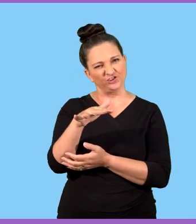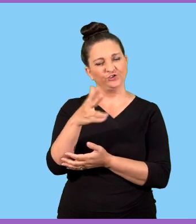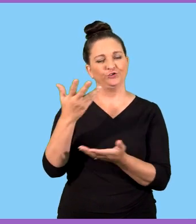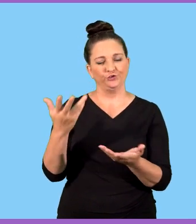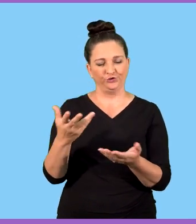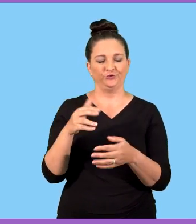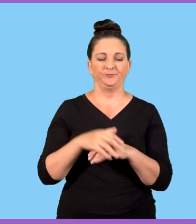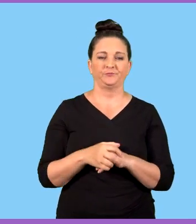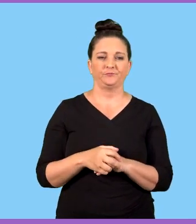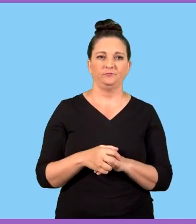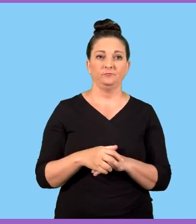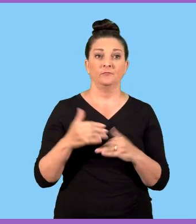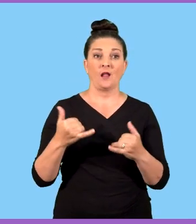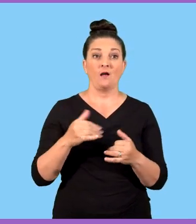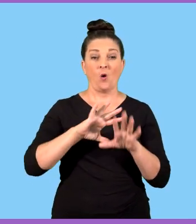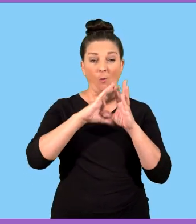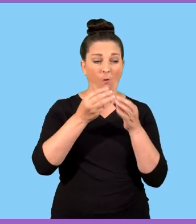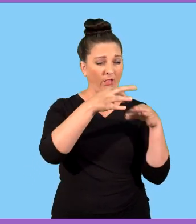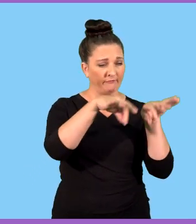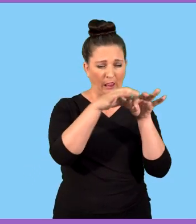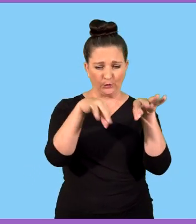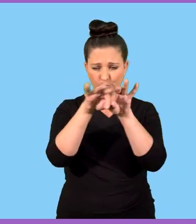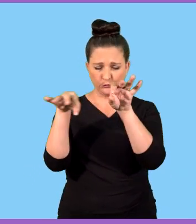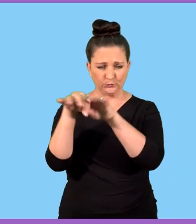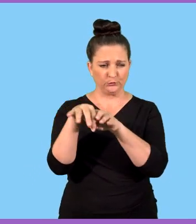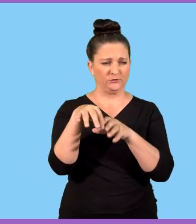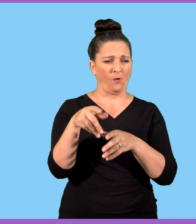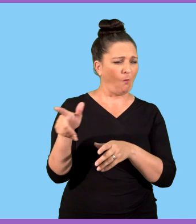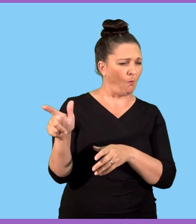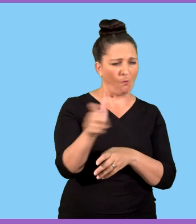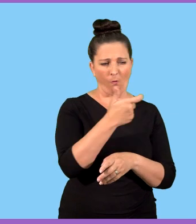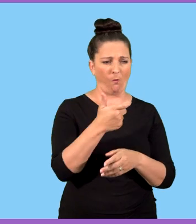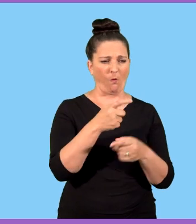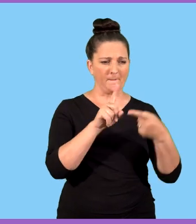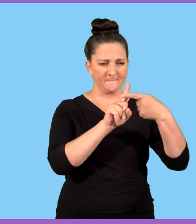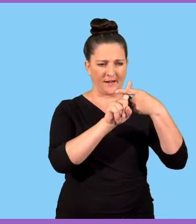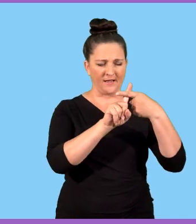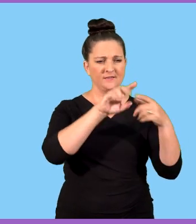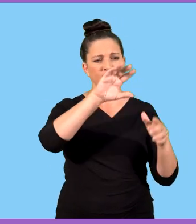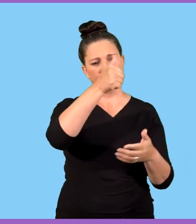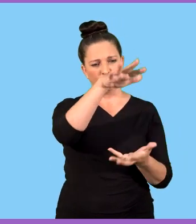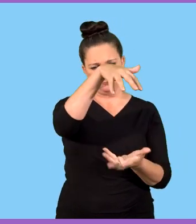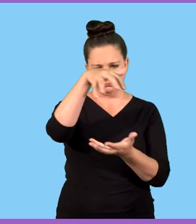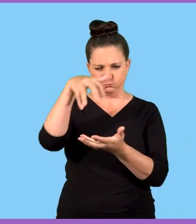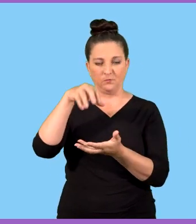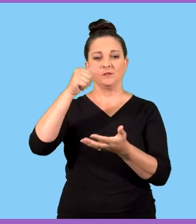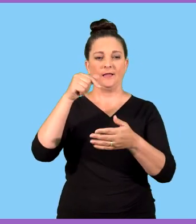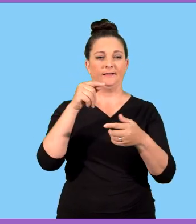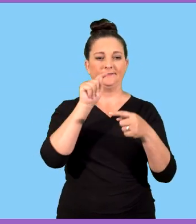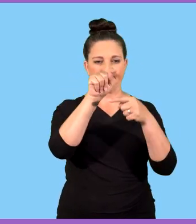that. It is the sum of all the values divided by the total number of values.